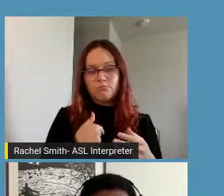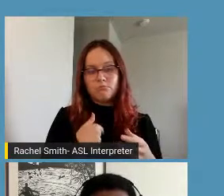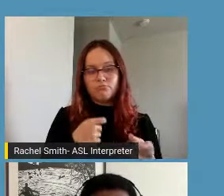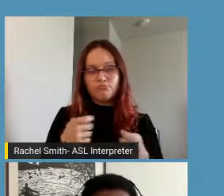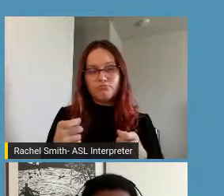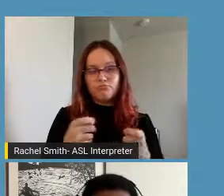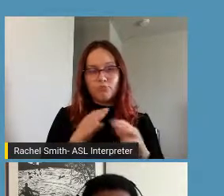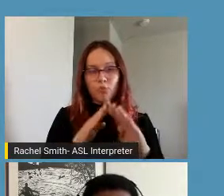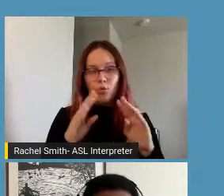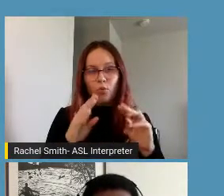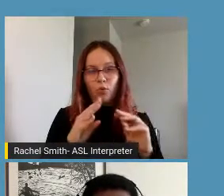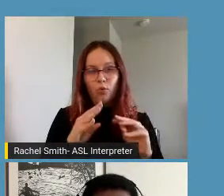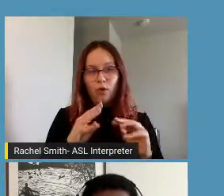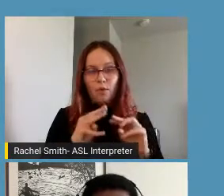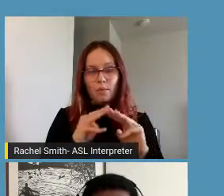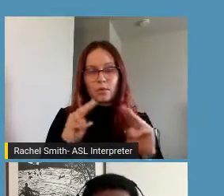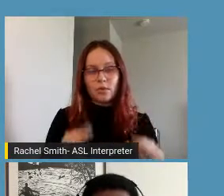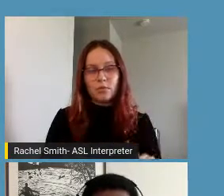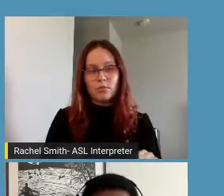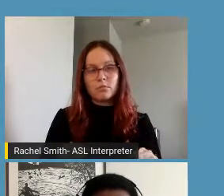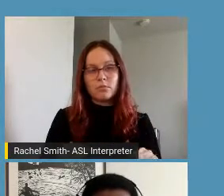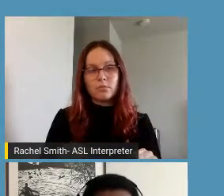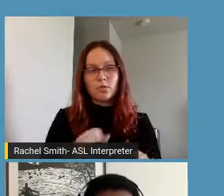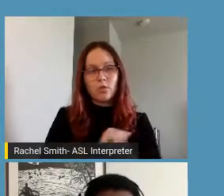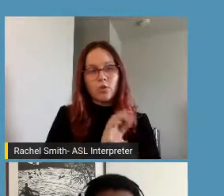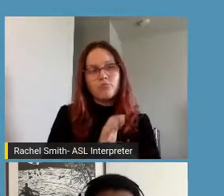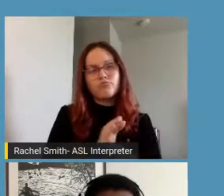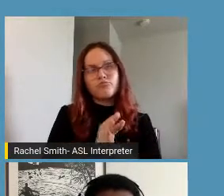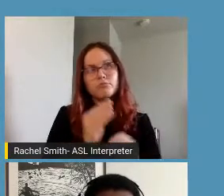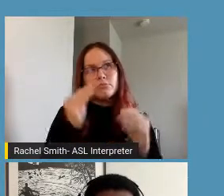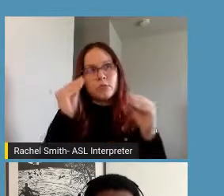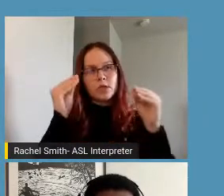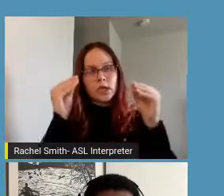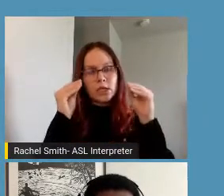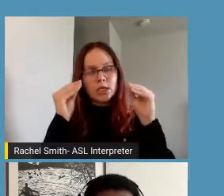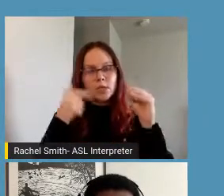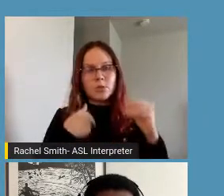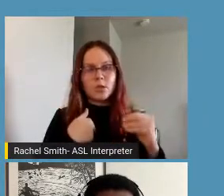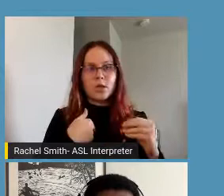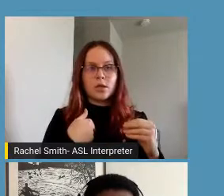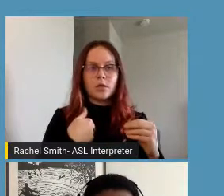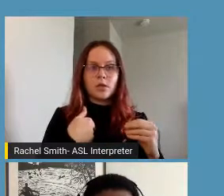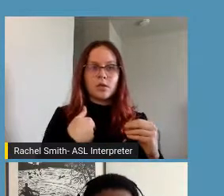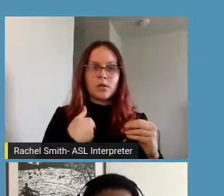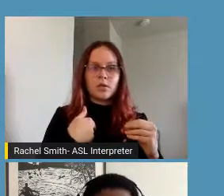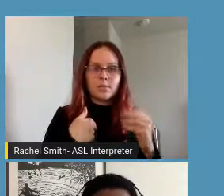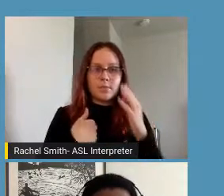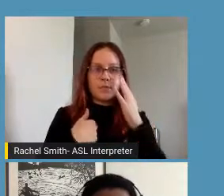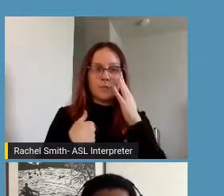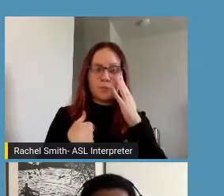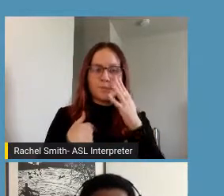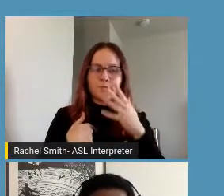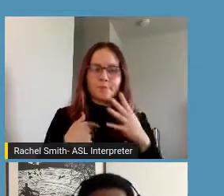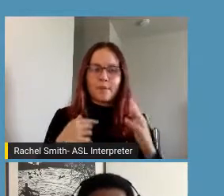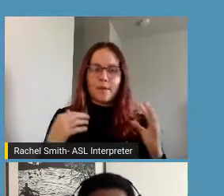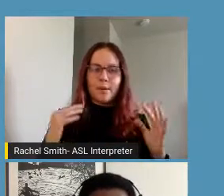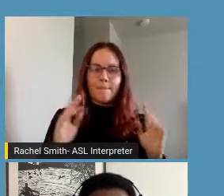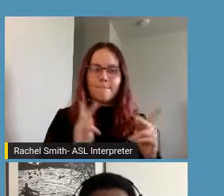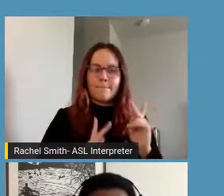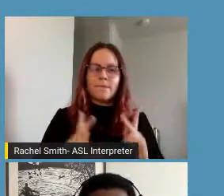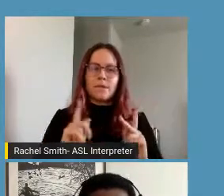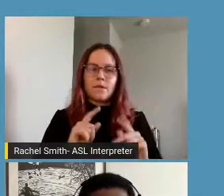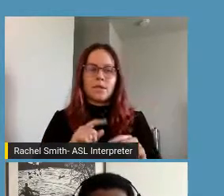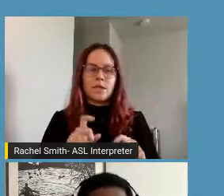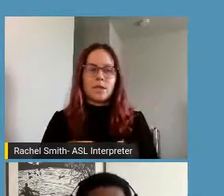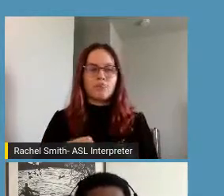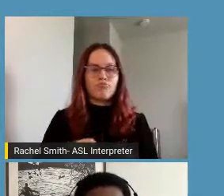and the place. But I think COVID has really taught me that our audience needs other ways to kind of access that